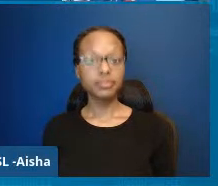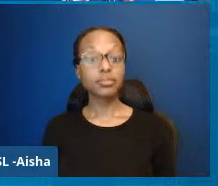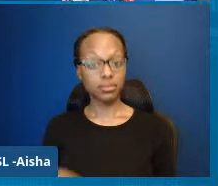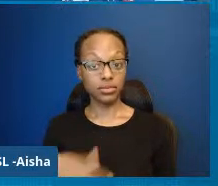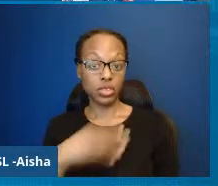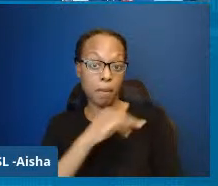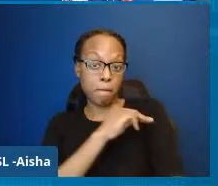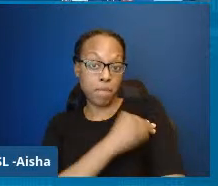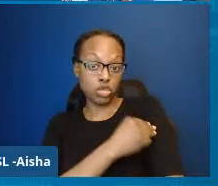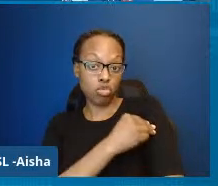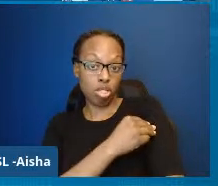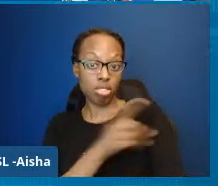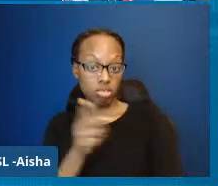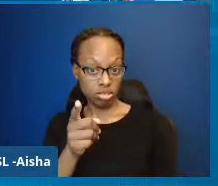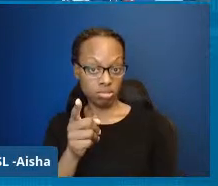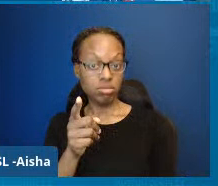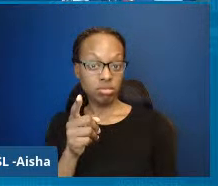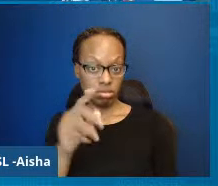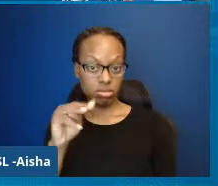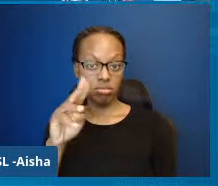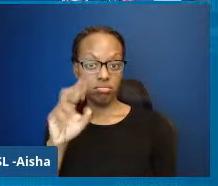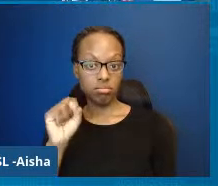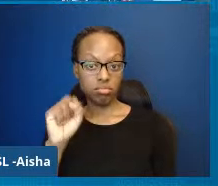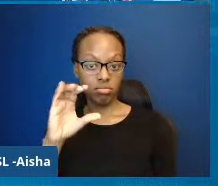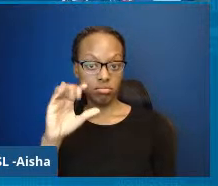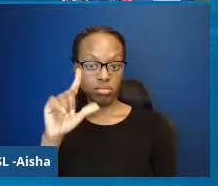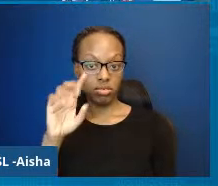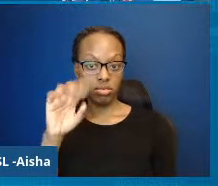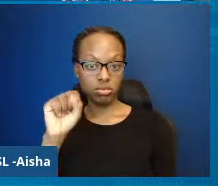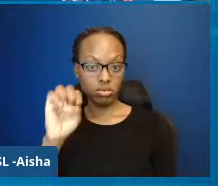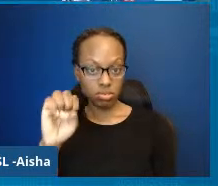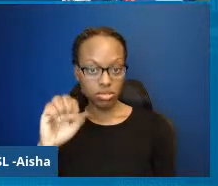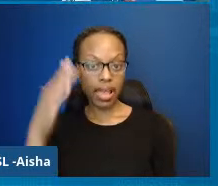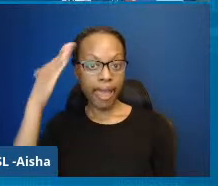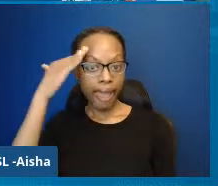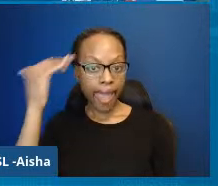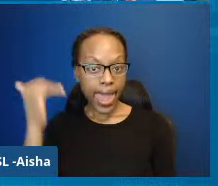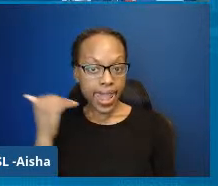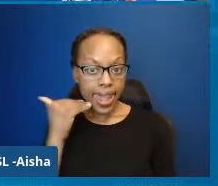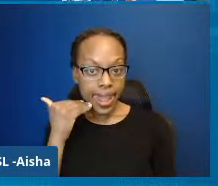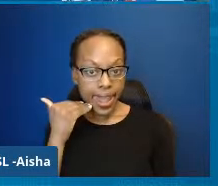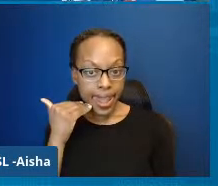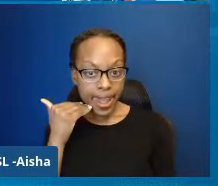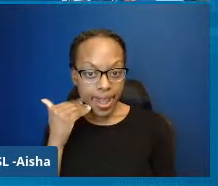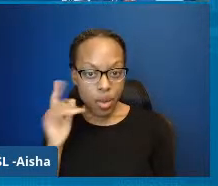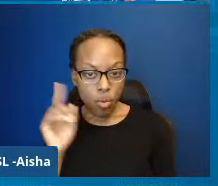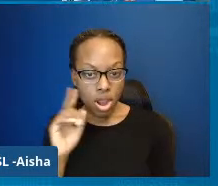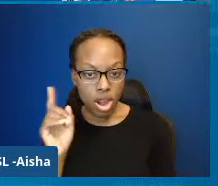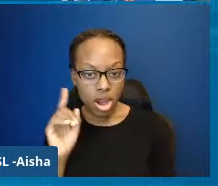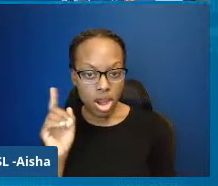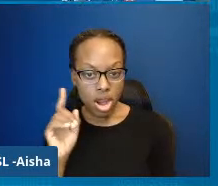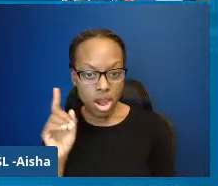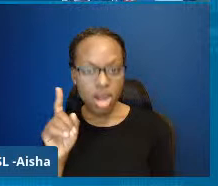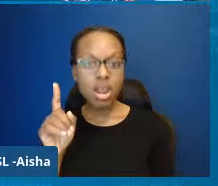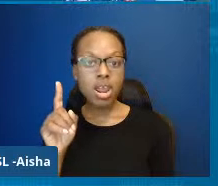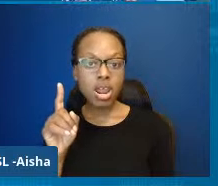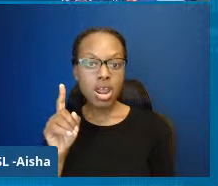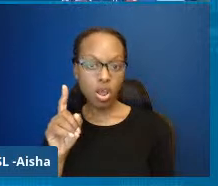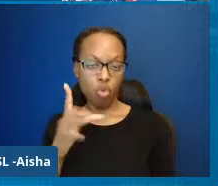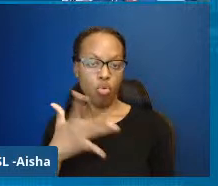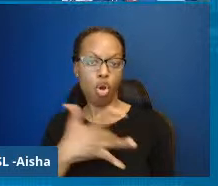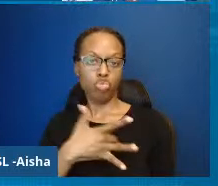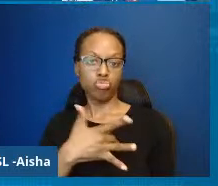muscles, do you guys see muscles here? There's muscles. We want to look for head. Let's look for head together. There it is. Or no, that's